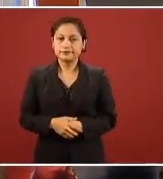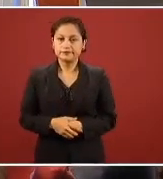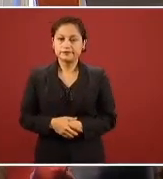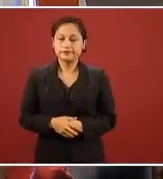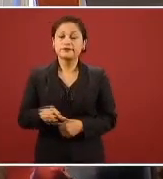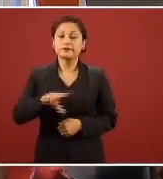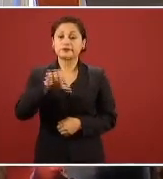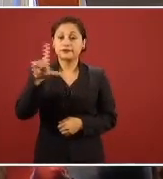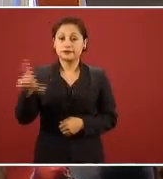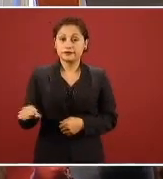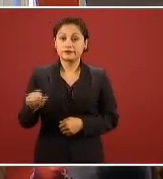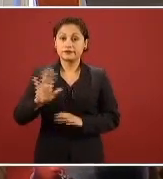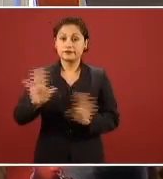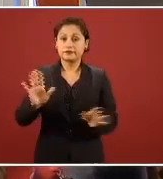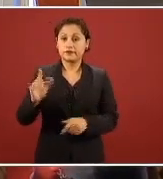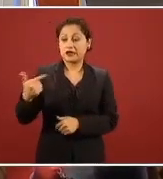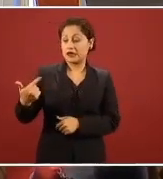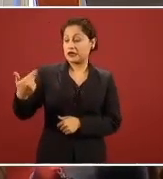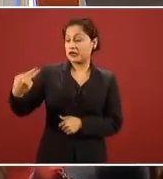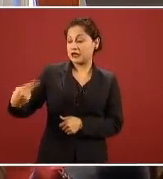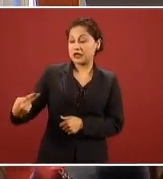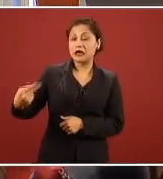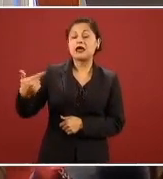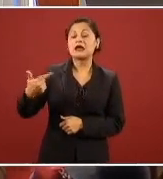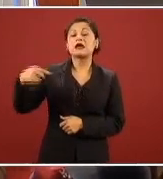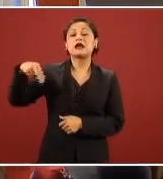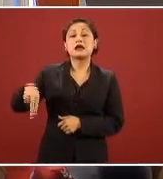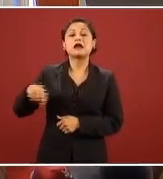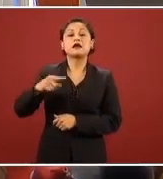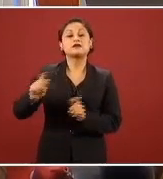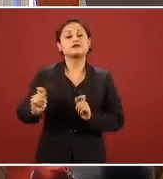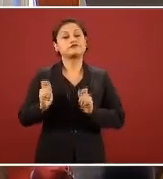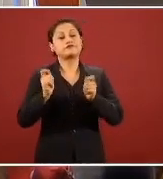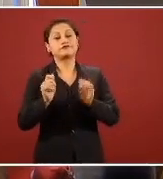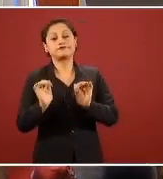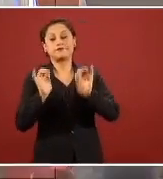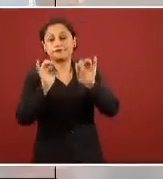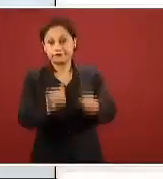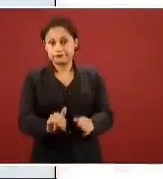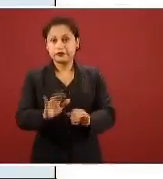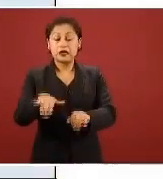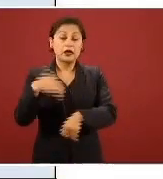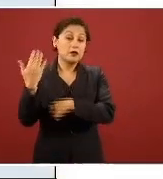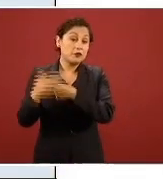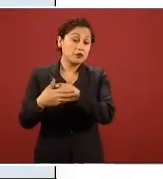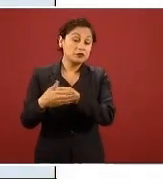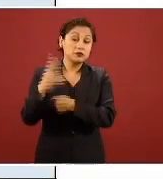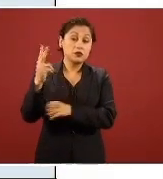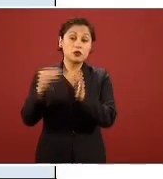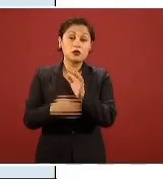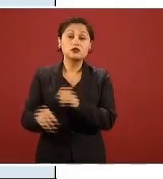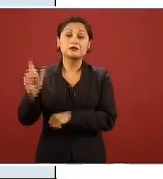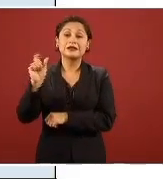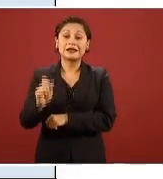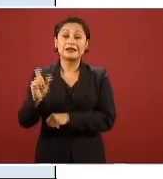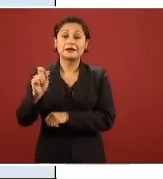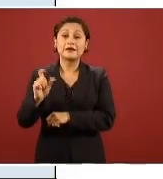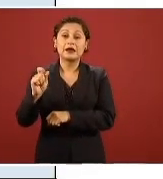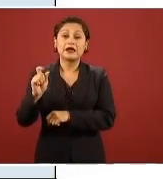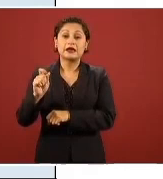totally. Por la Guardia Nacional. Y para el 2020 tenemos proyectados 76